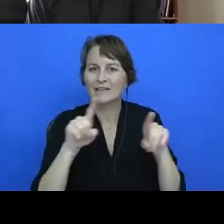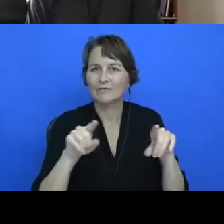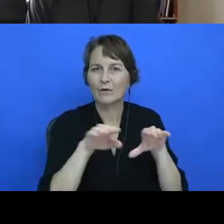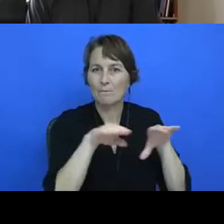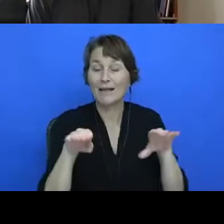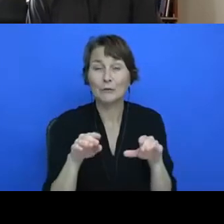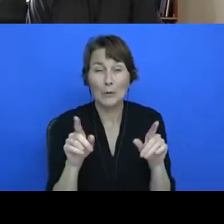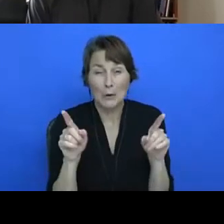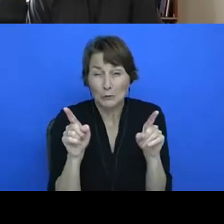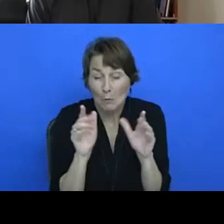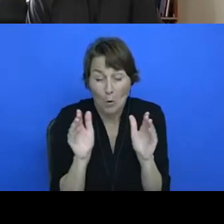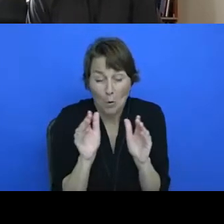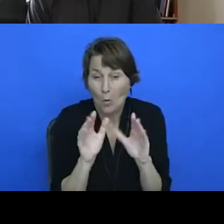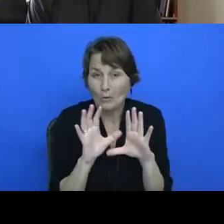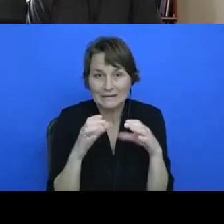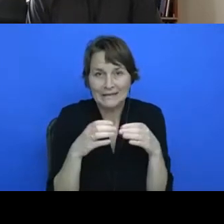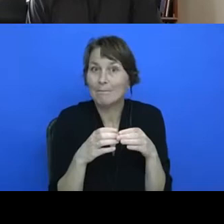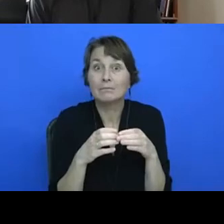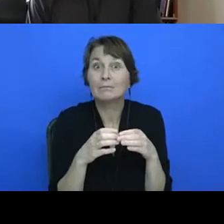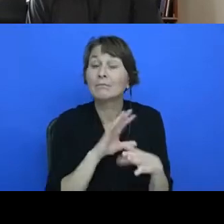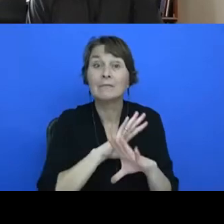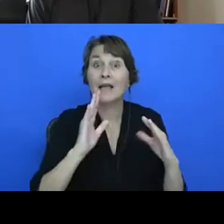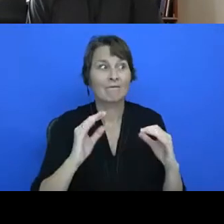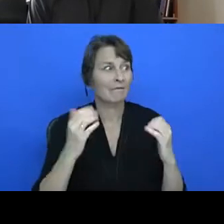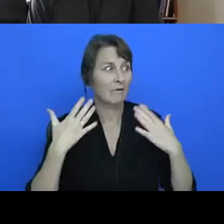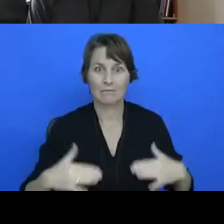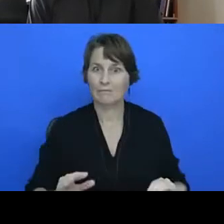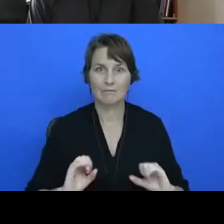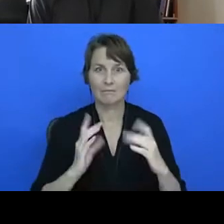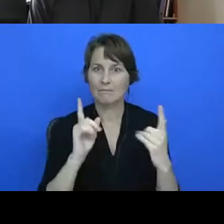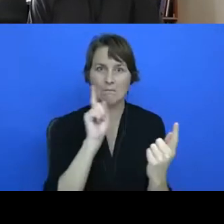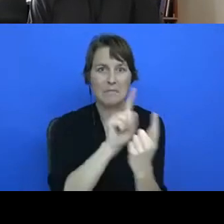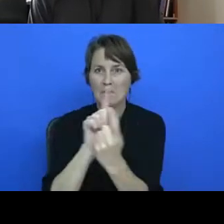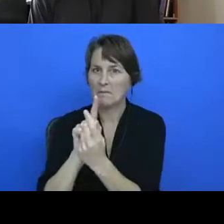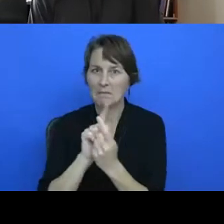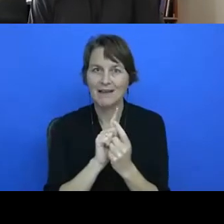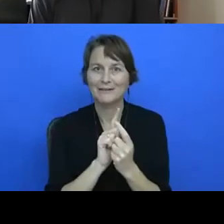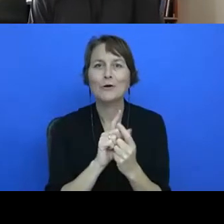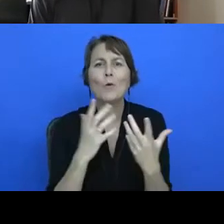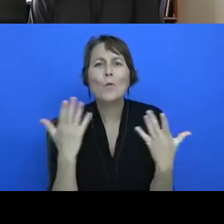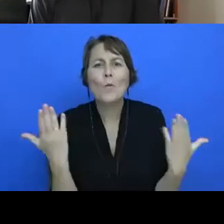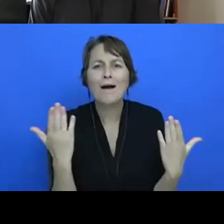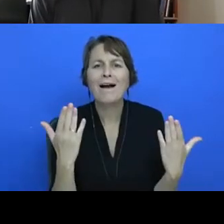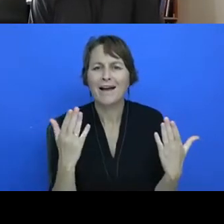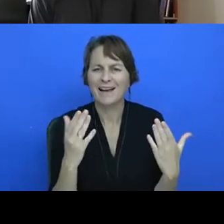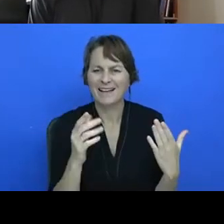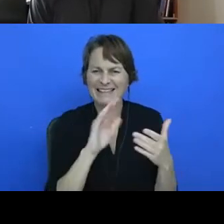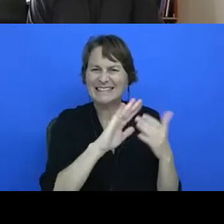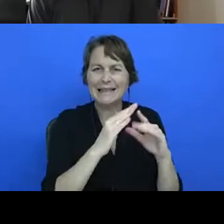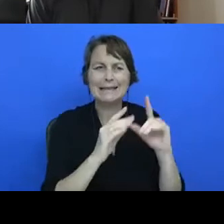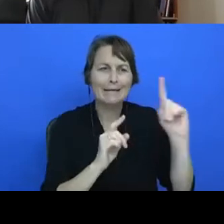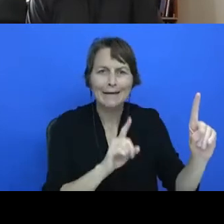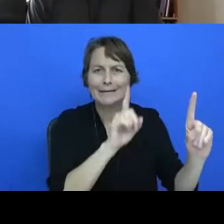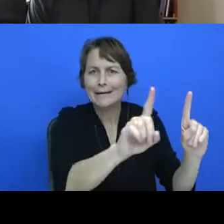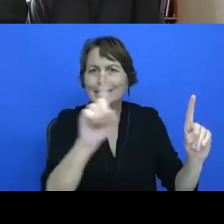team, and that team never met because we were all at different cities, located at different cities. So the entire conference